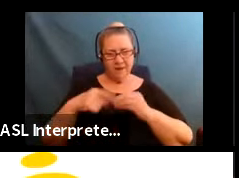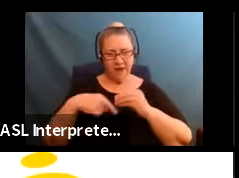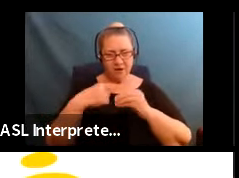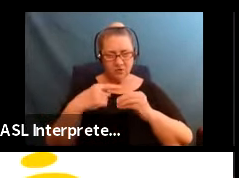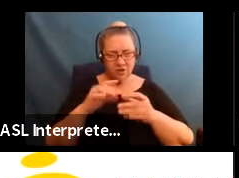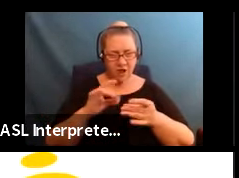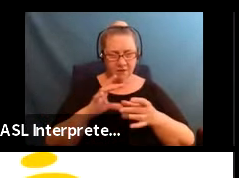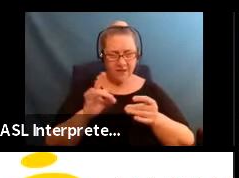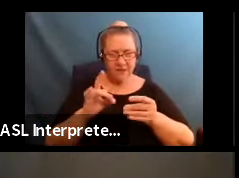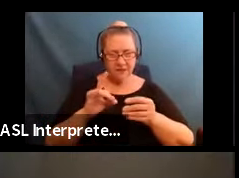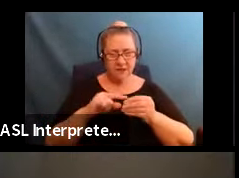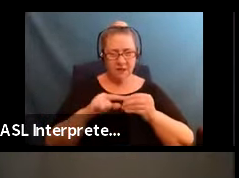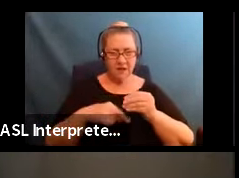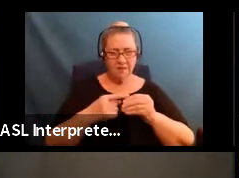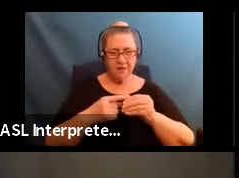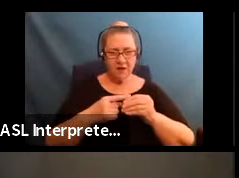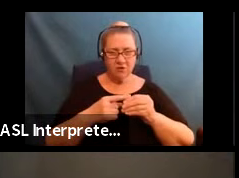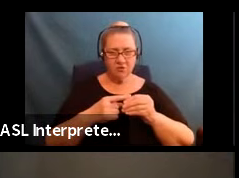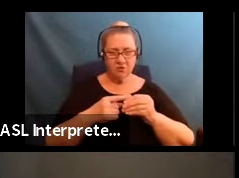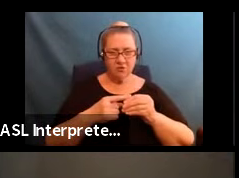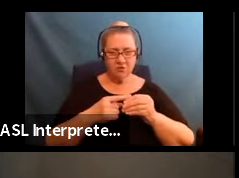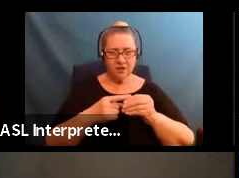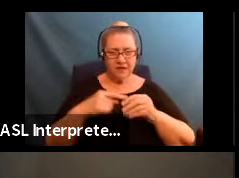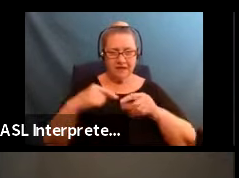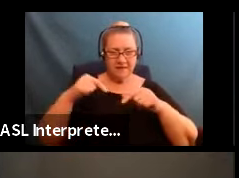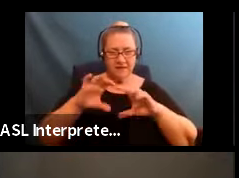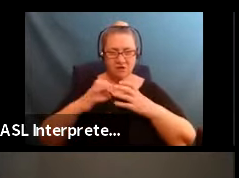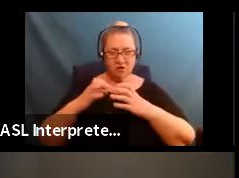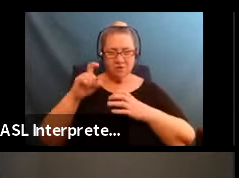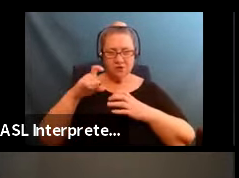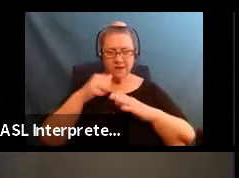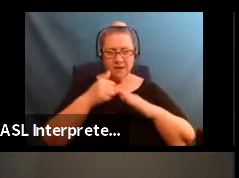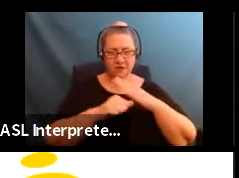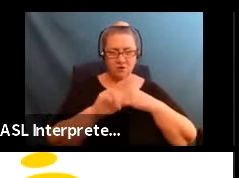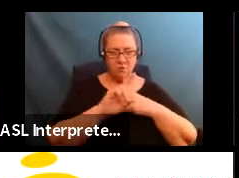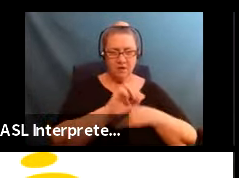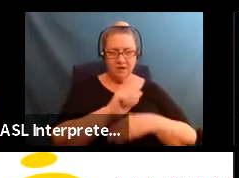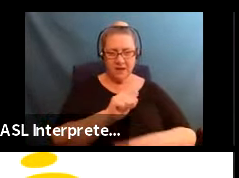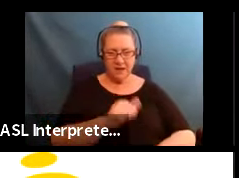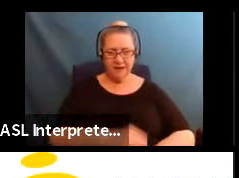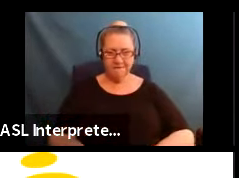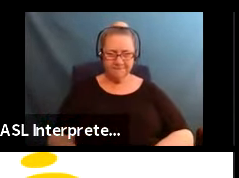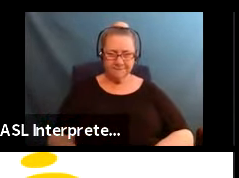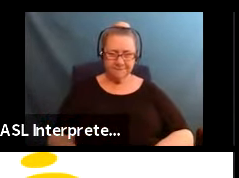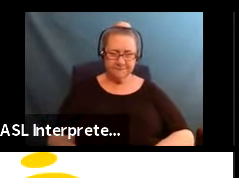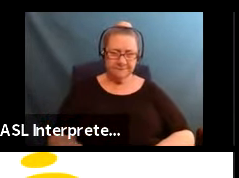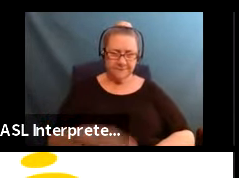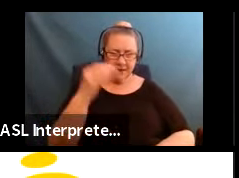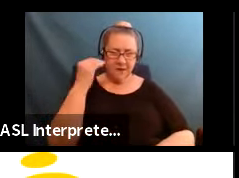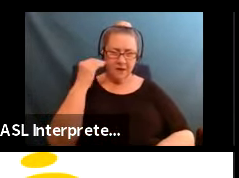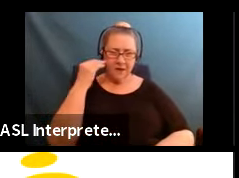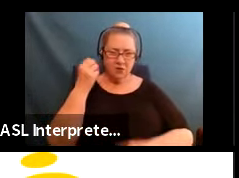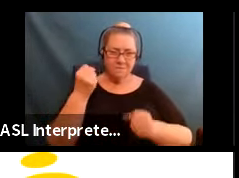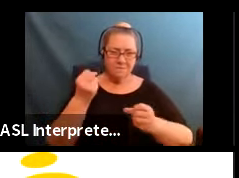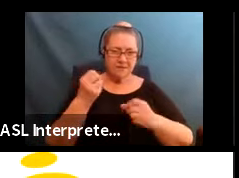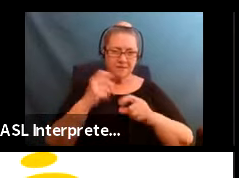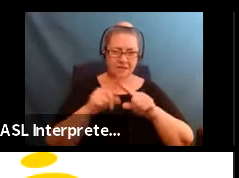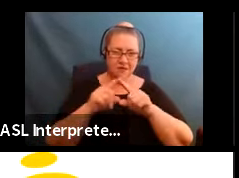whether they should be under 1A. I really think that needs to be lifted up. I know hundreds of organizations